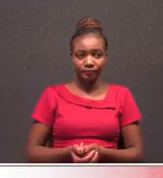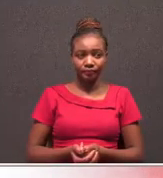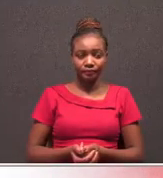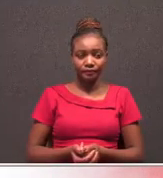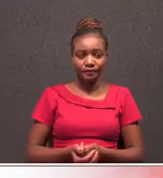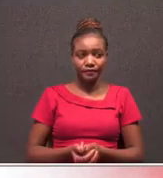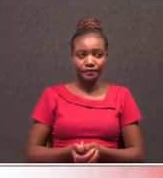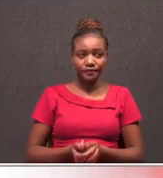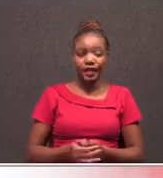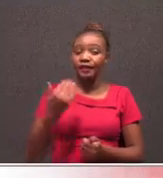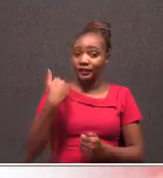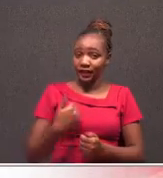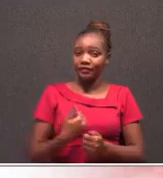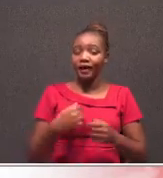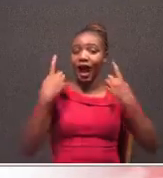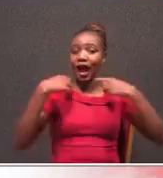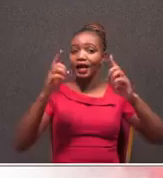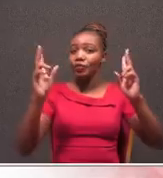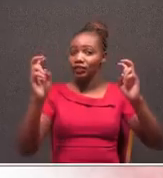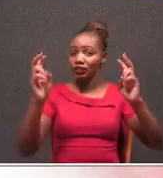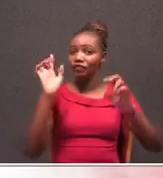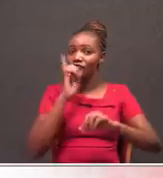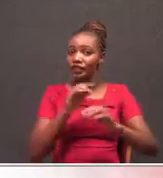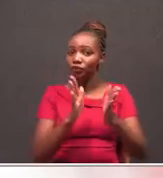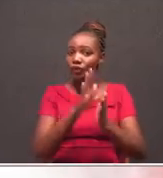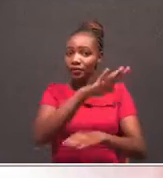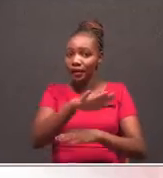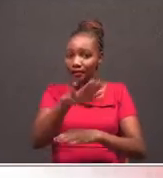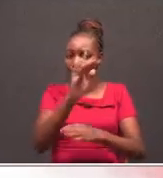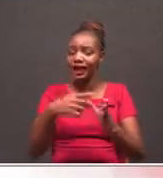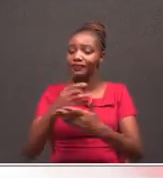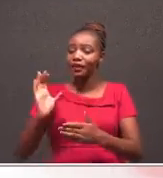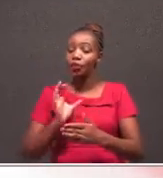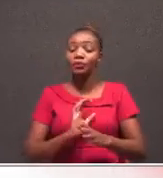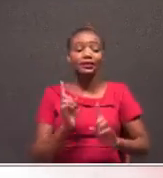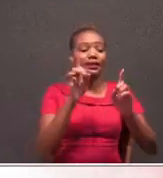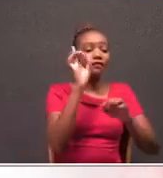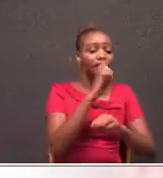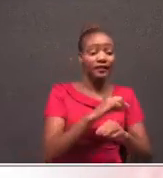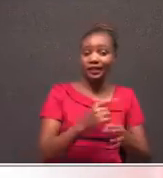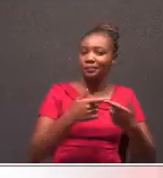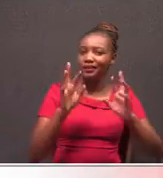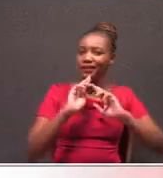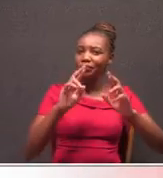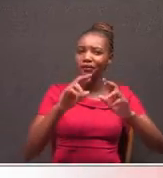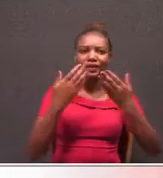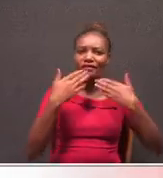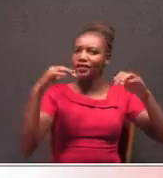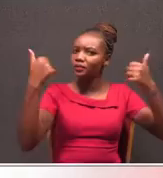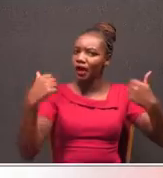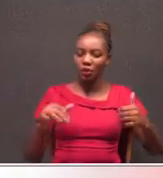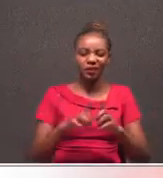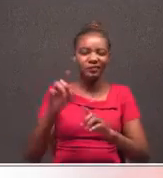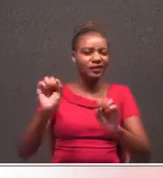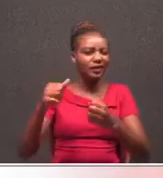I raised an issue with the parliament and the parliamentary committee came. They have not even finished their report and this tragedy has